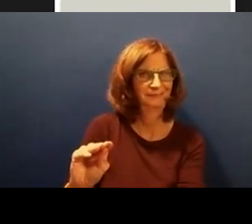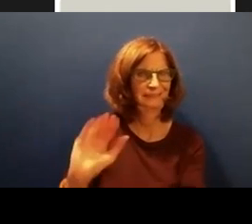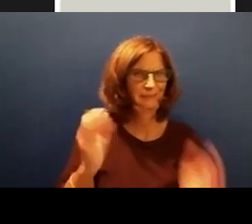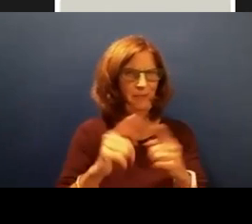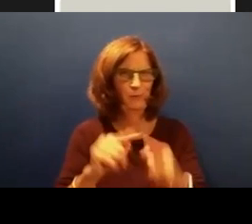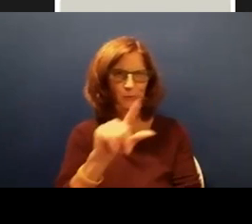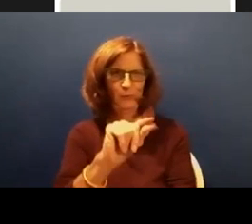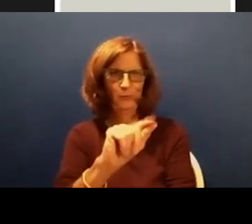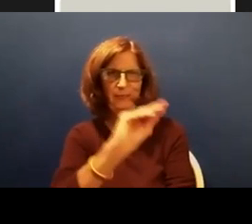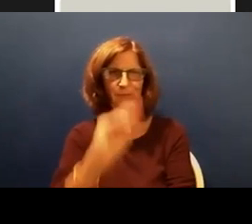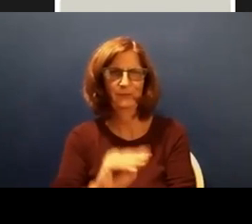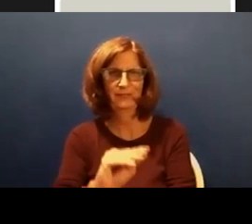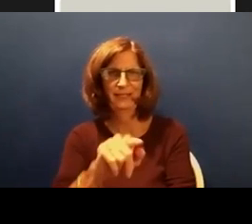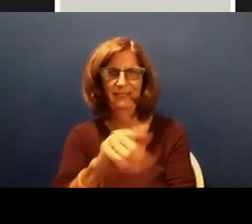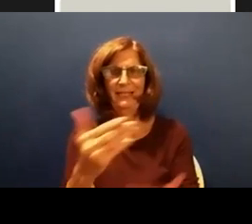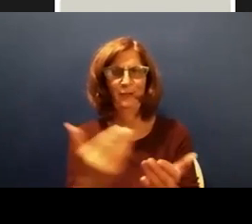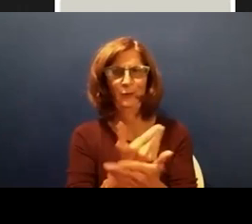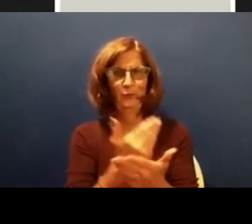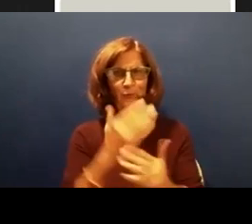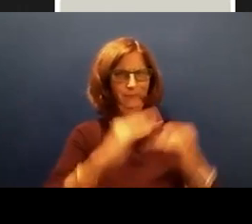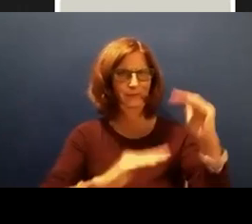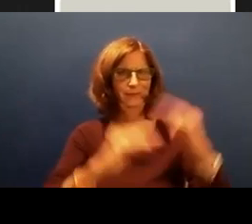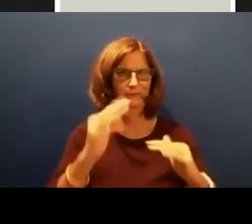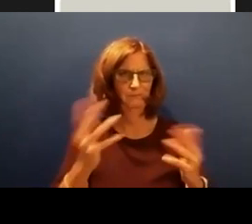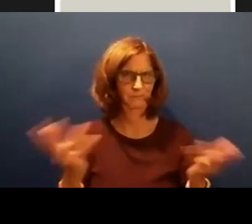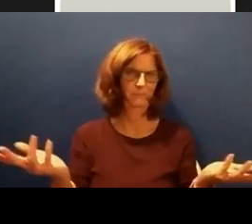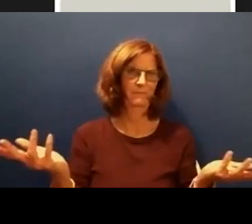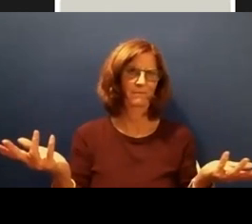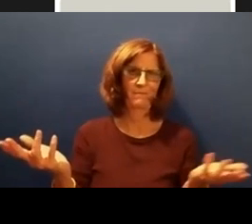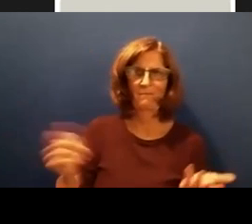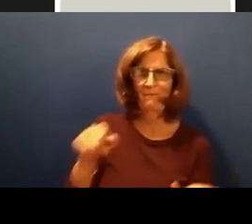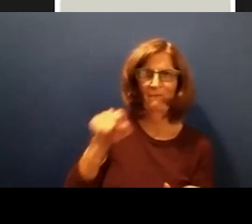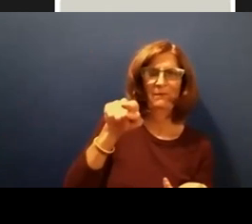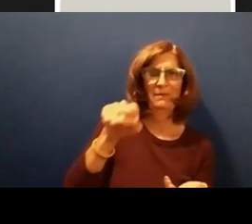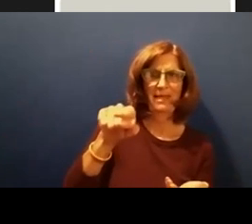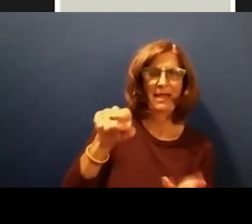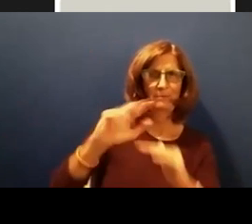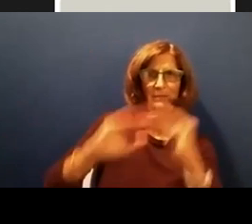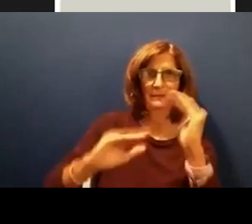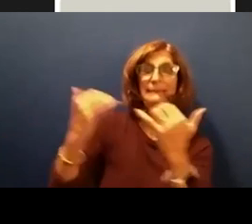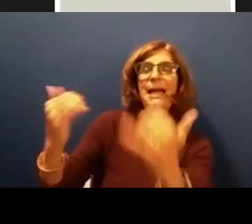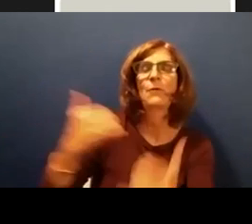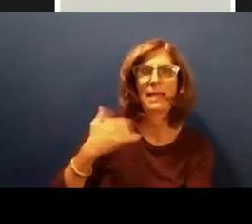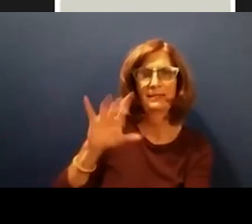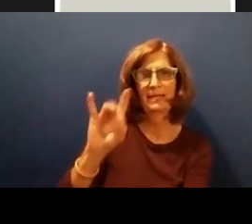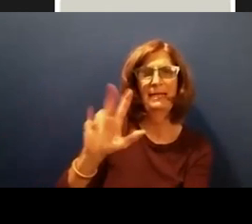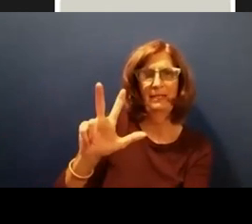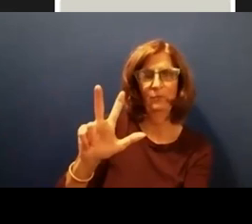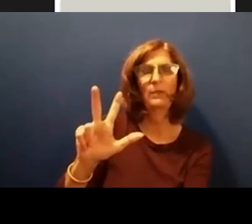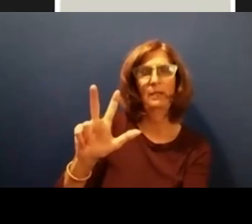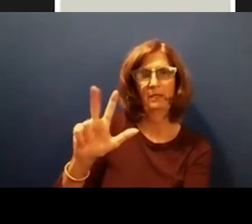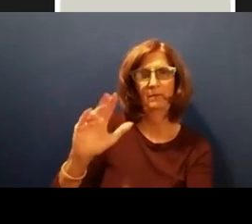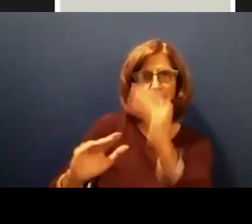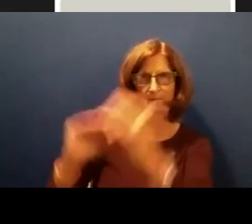in the new building. So the existing building has 83 units, so that's going to generate 17 units